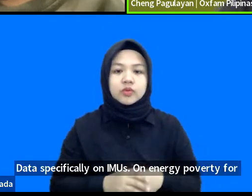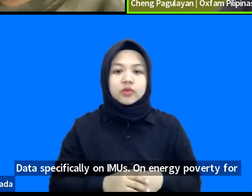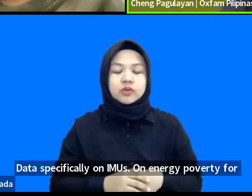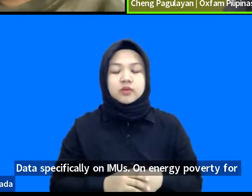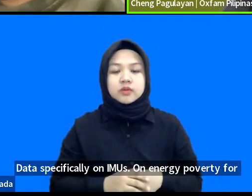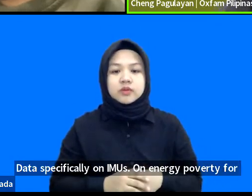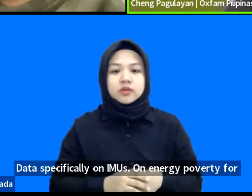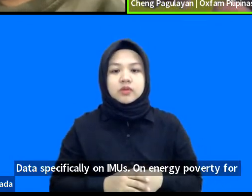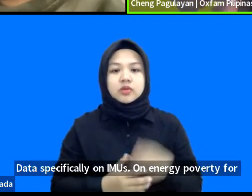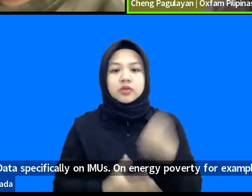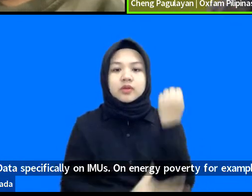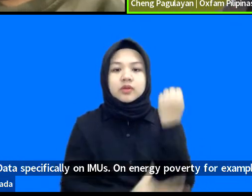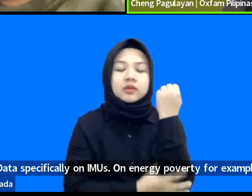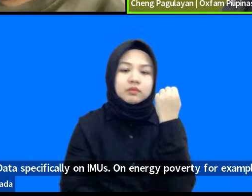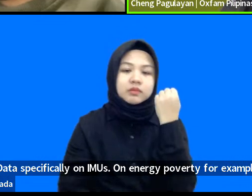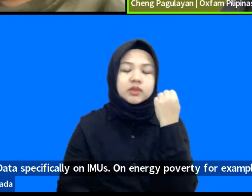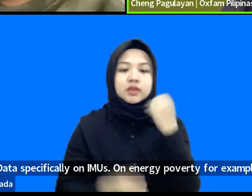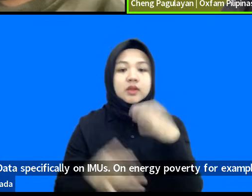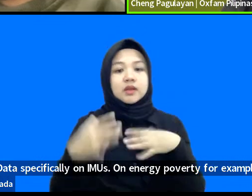they